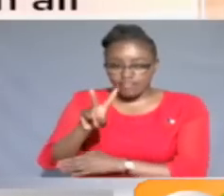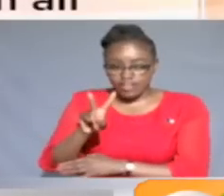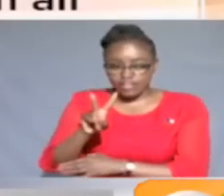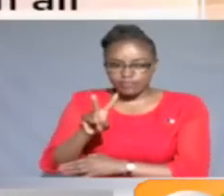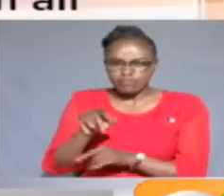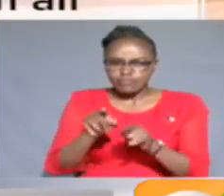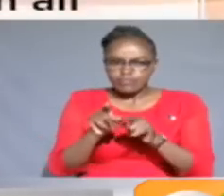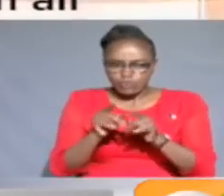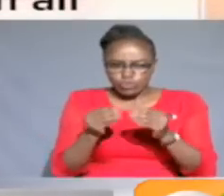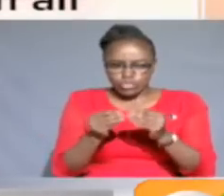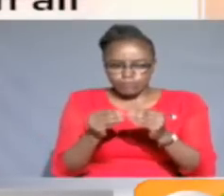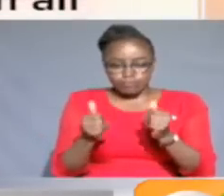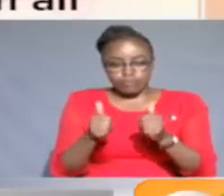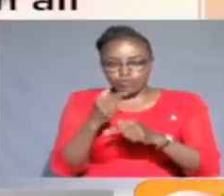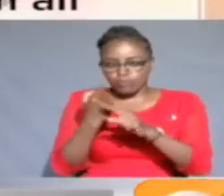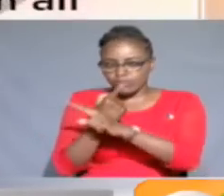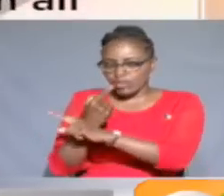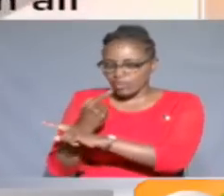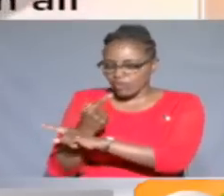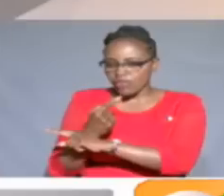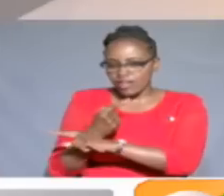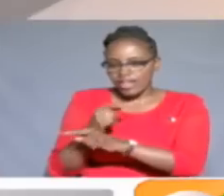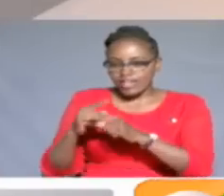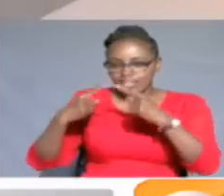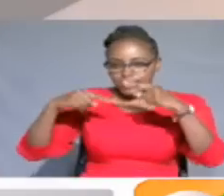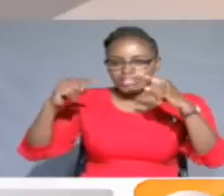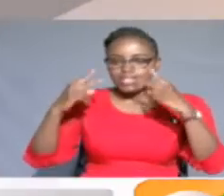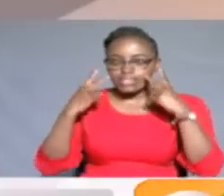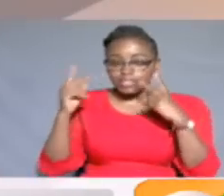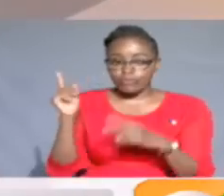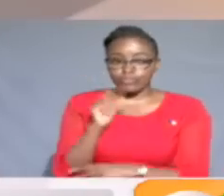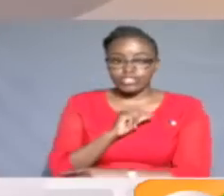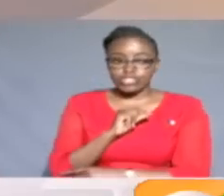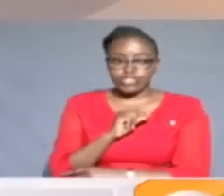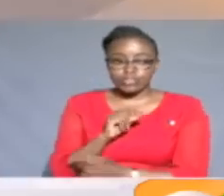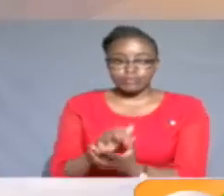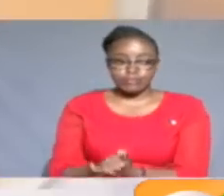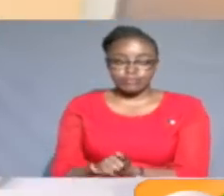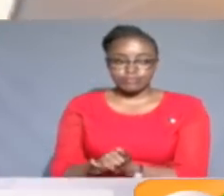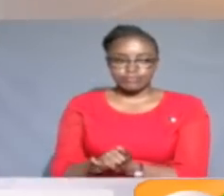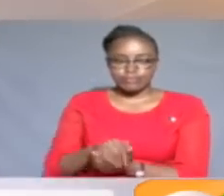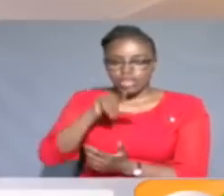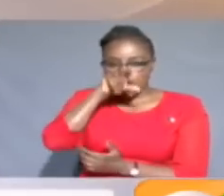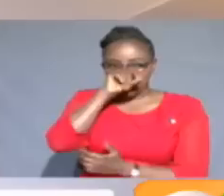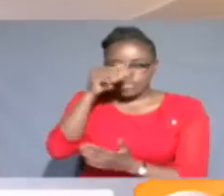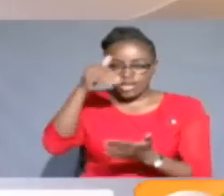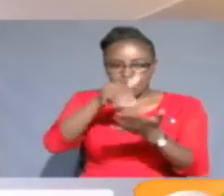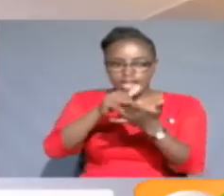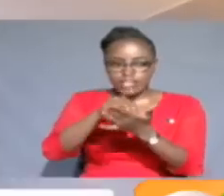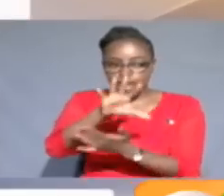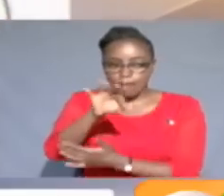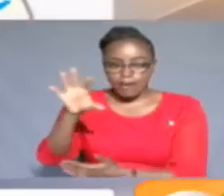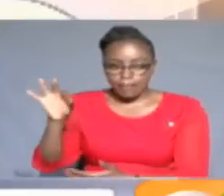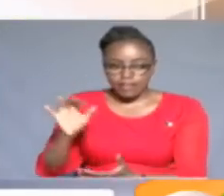was tackled from all corners and we saw success. Okay, your tweets now, again a sample.